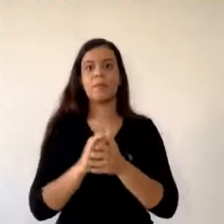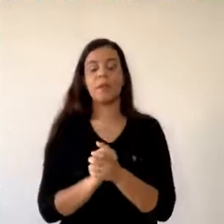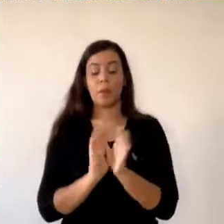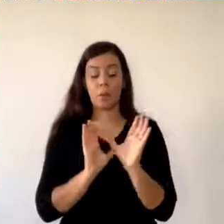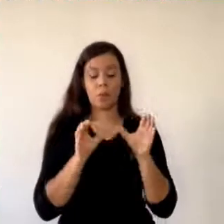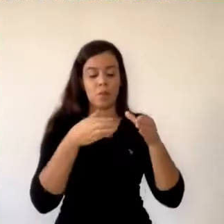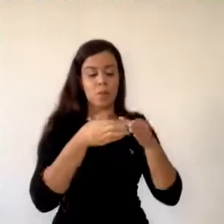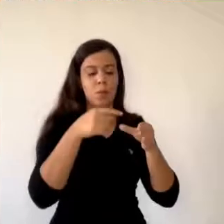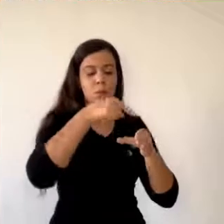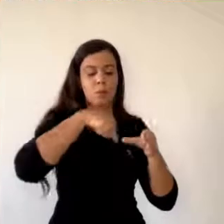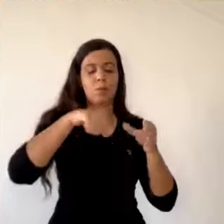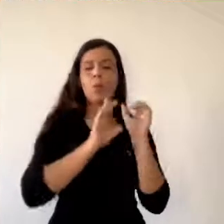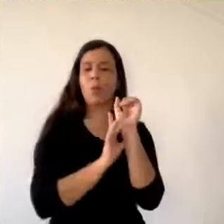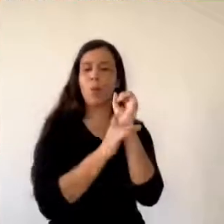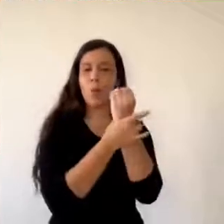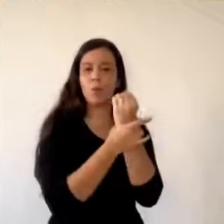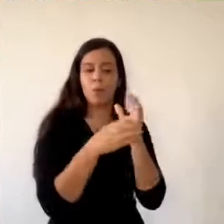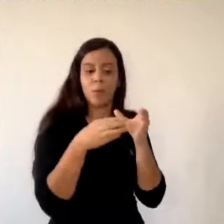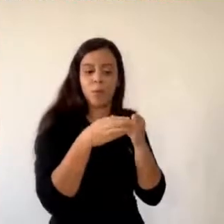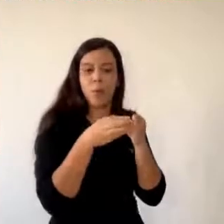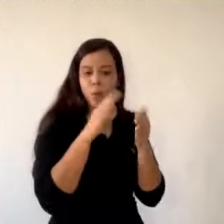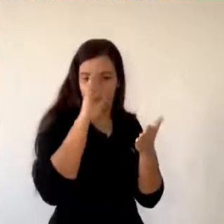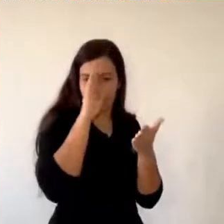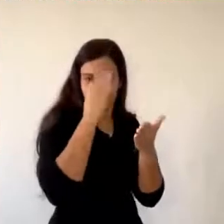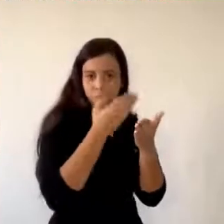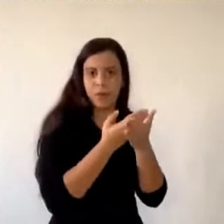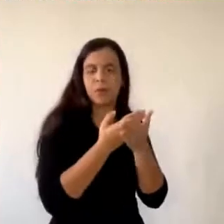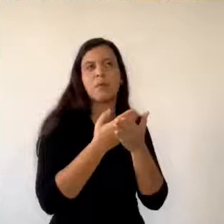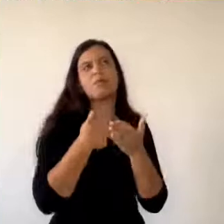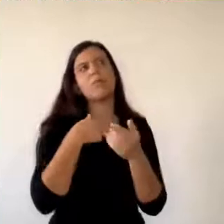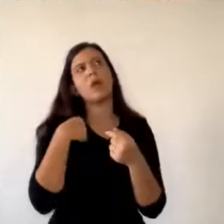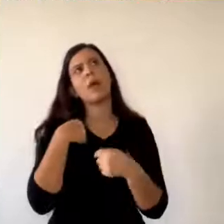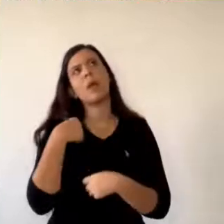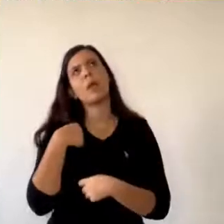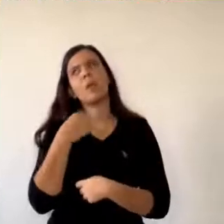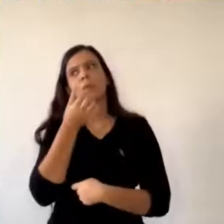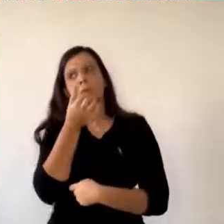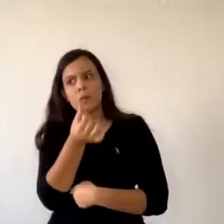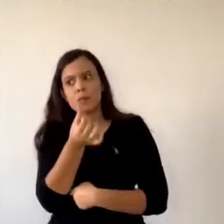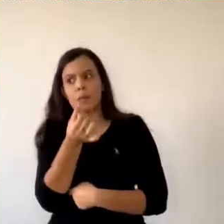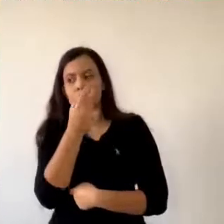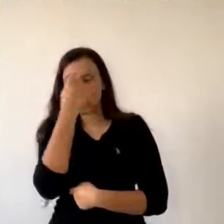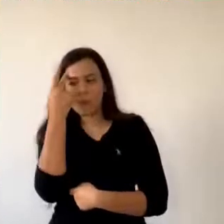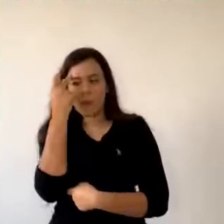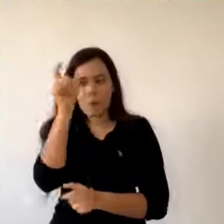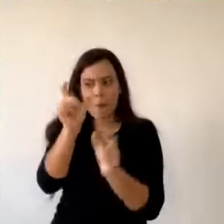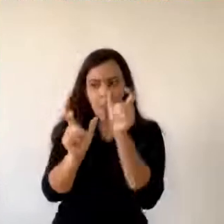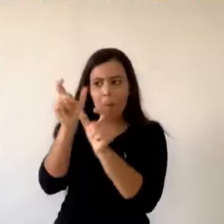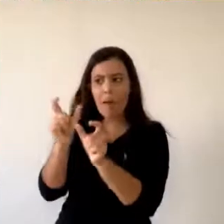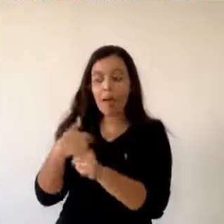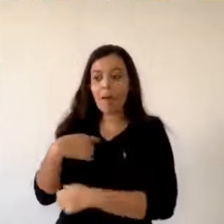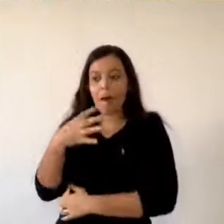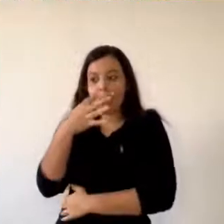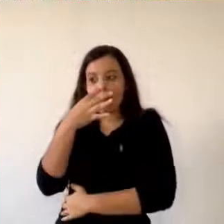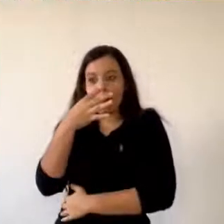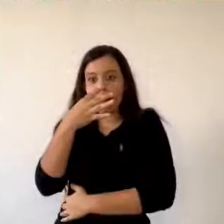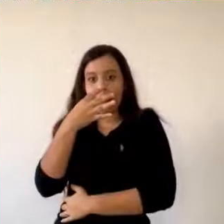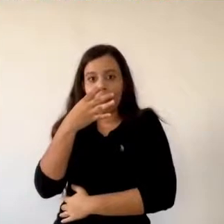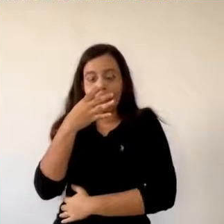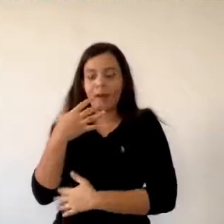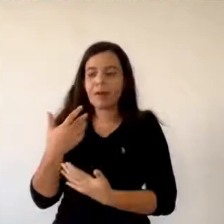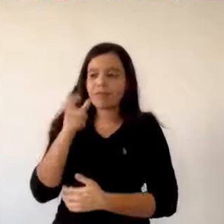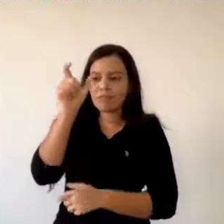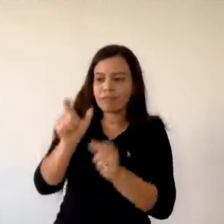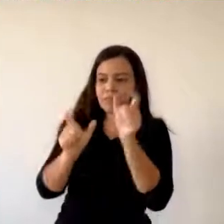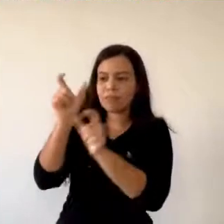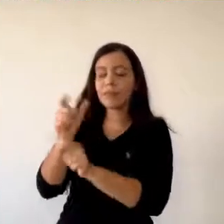which is the circle of trust. Stop and think, who are the 6 people that you admire the most and who